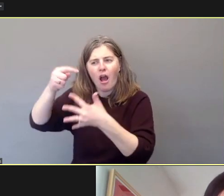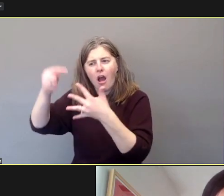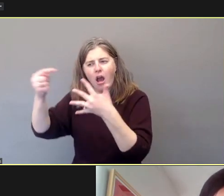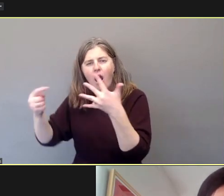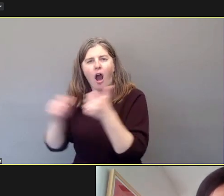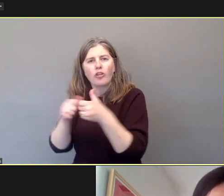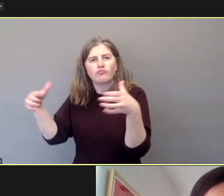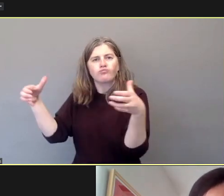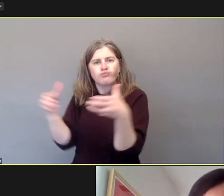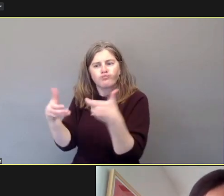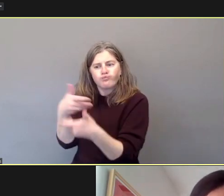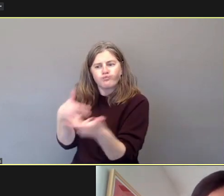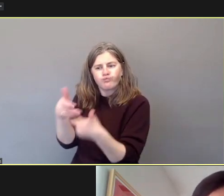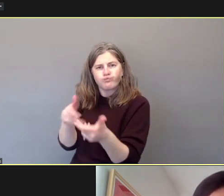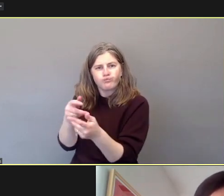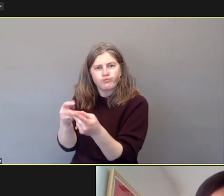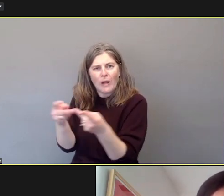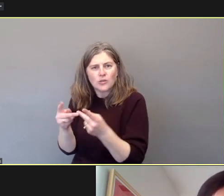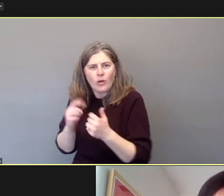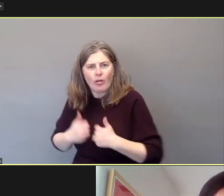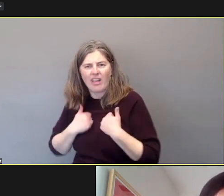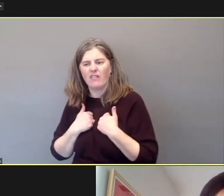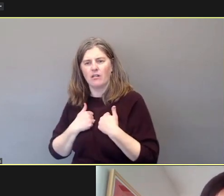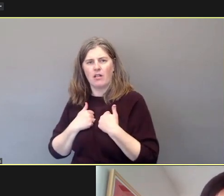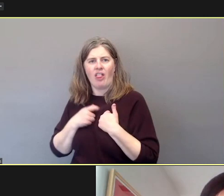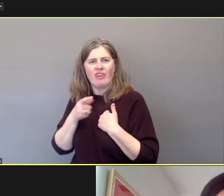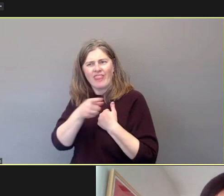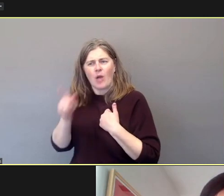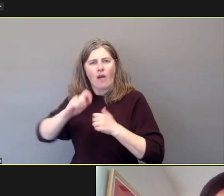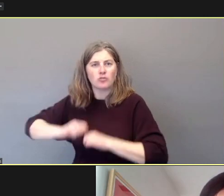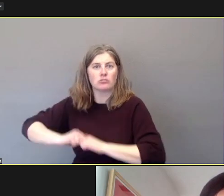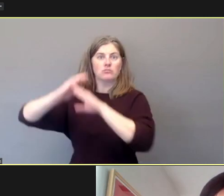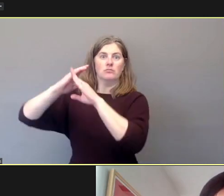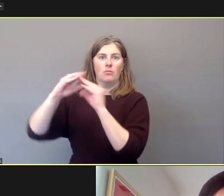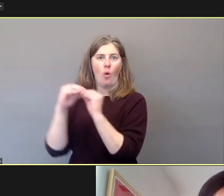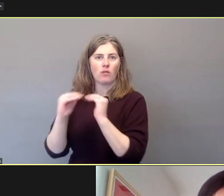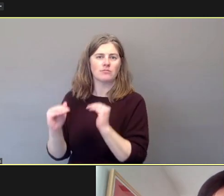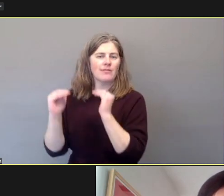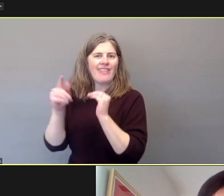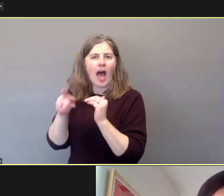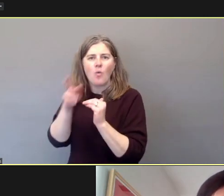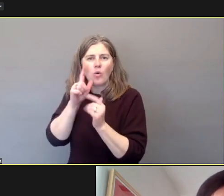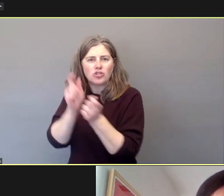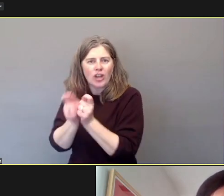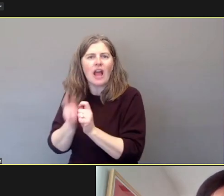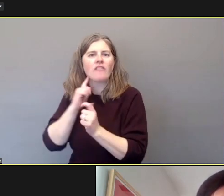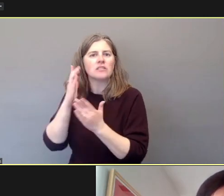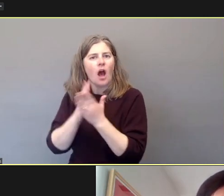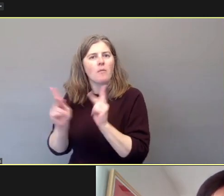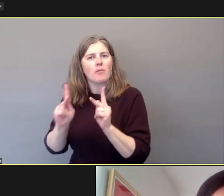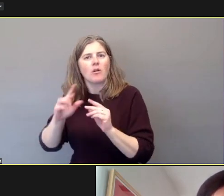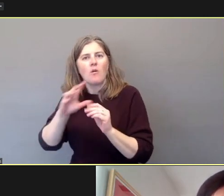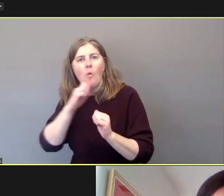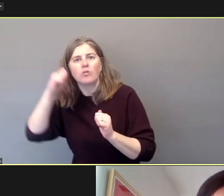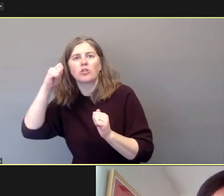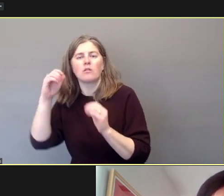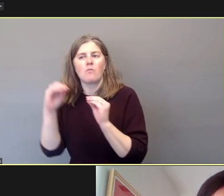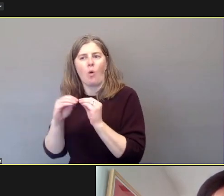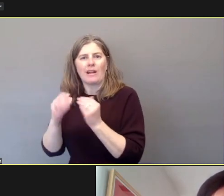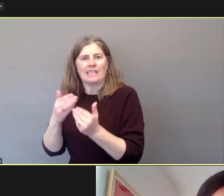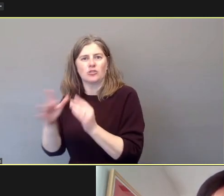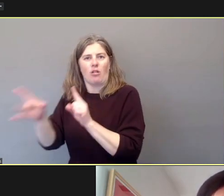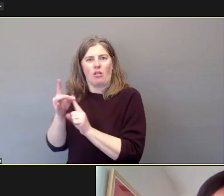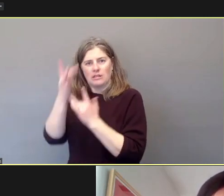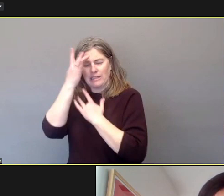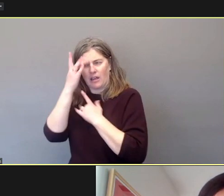congruent sort of settings. We'll always have to do that. That won't change. There will be more vulnerable individuals, but I feel like